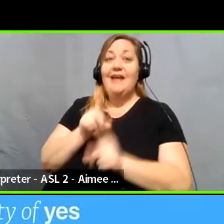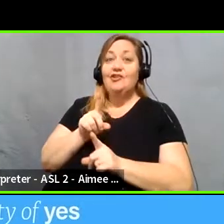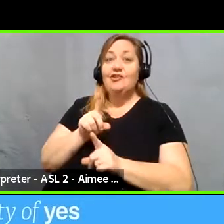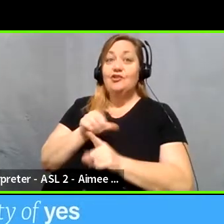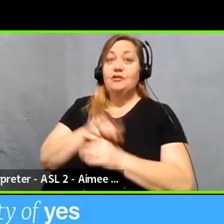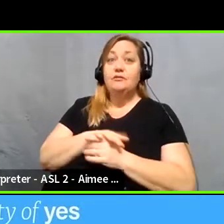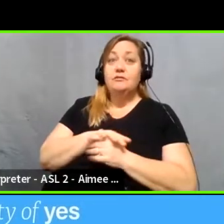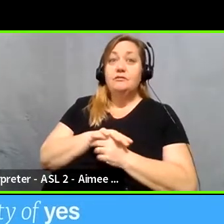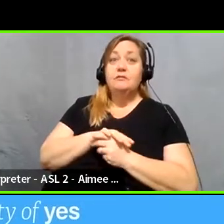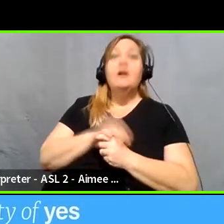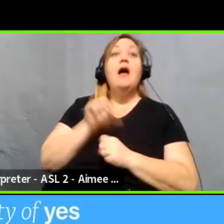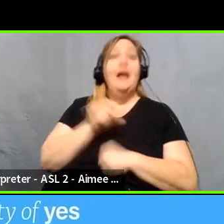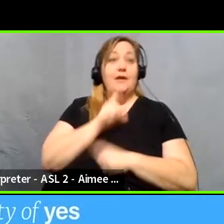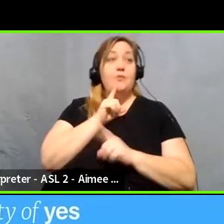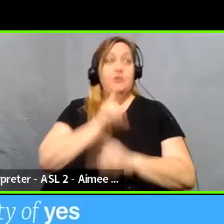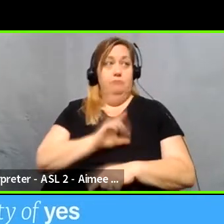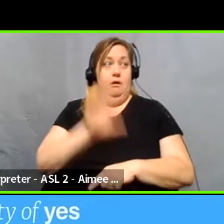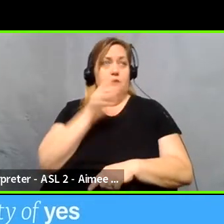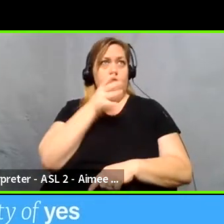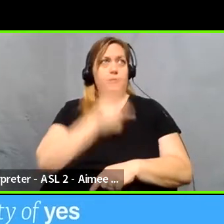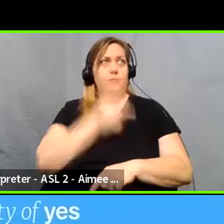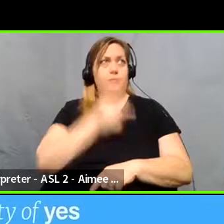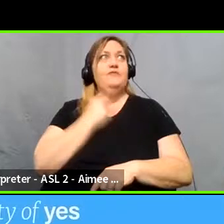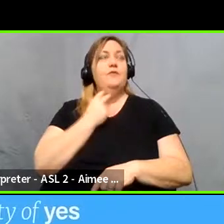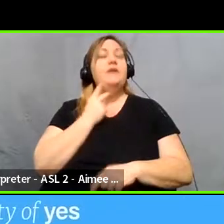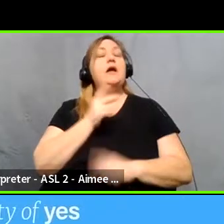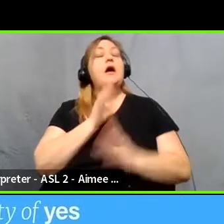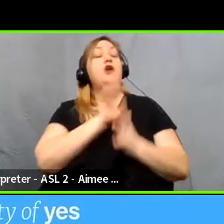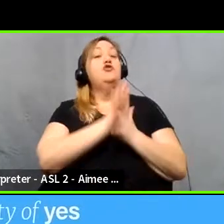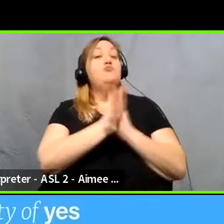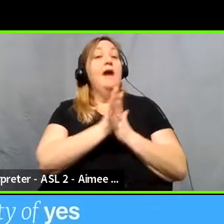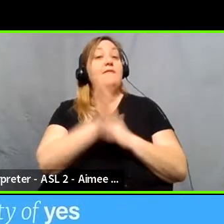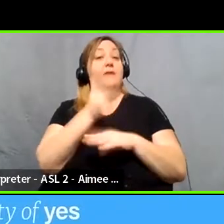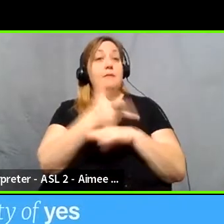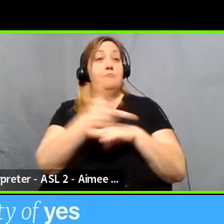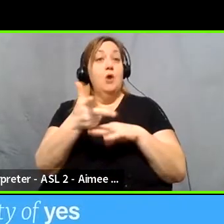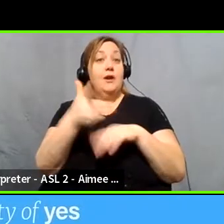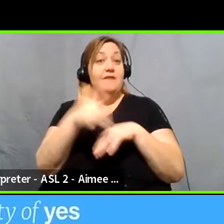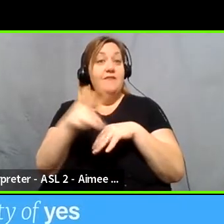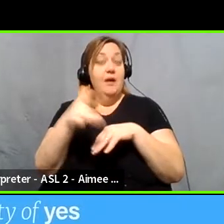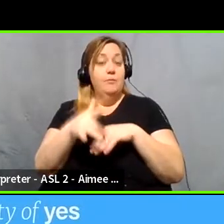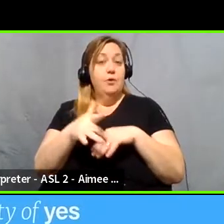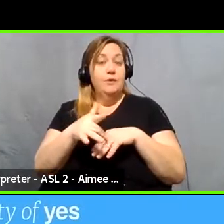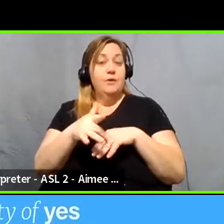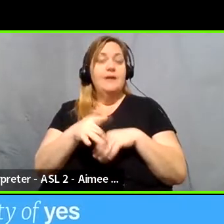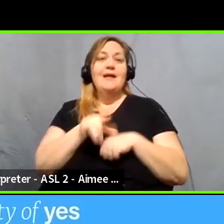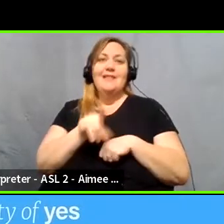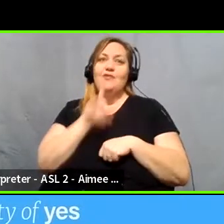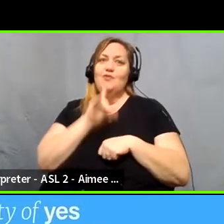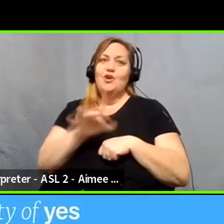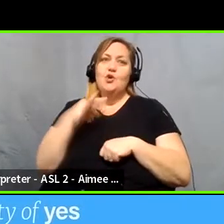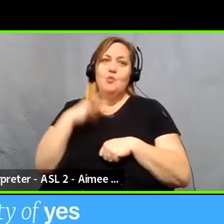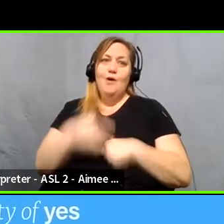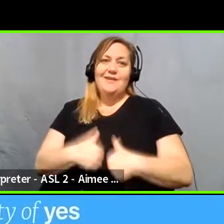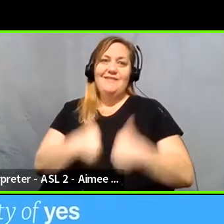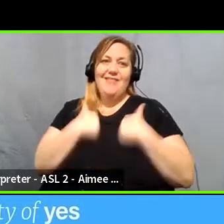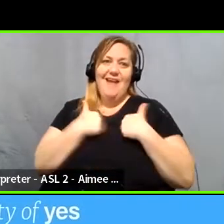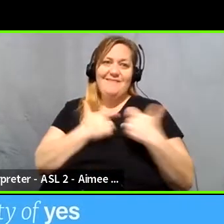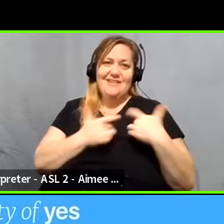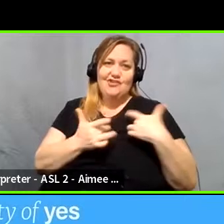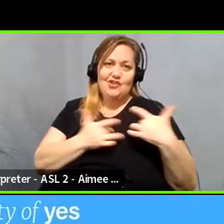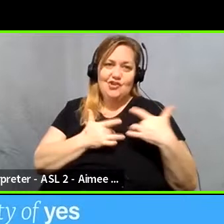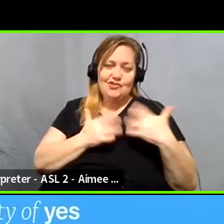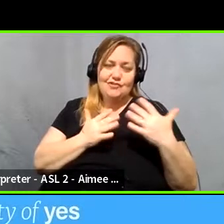question. I can respond to that one. So traffic and parking availability are salient quality of life concerns for many New